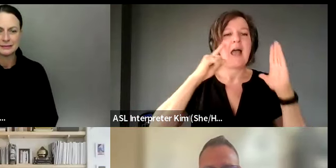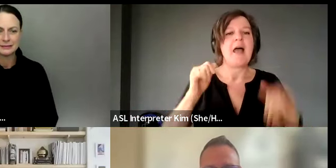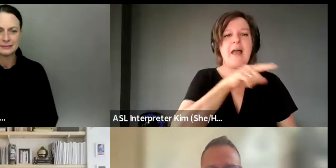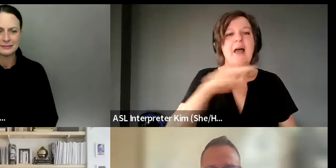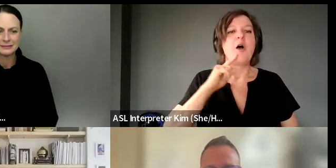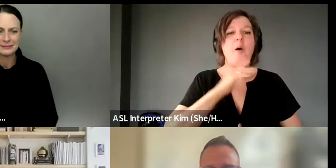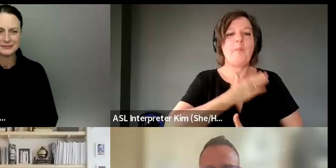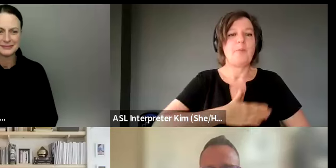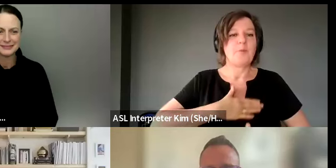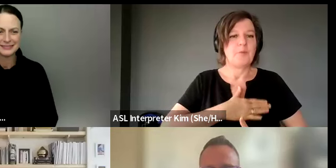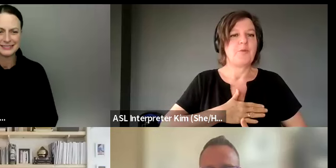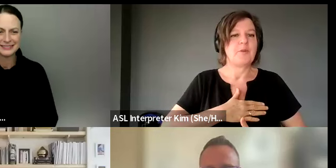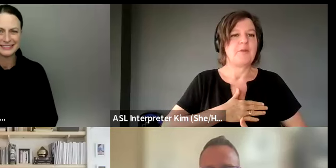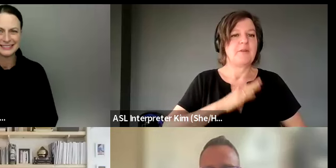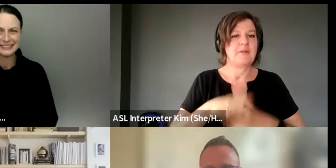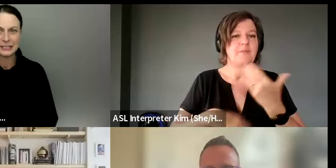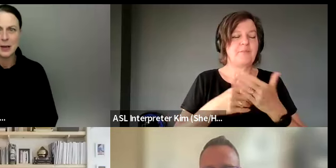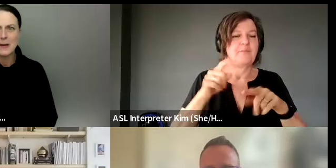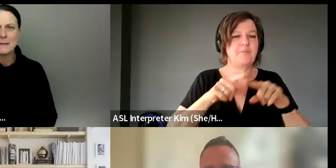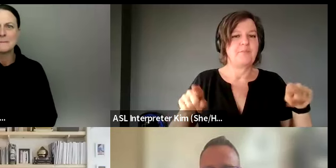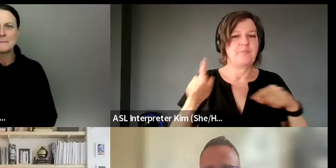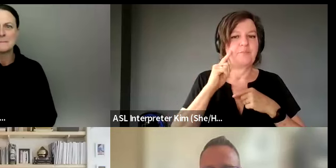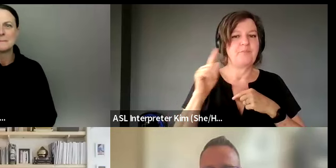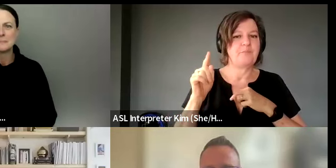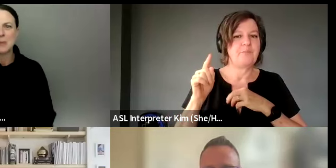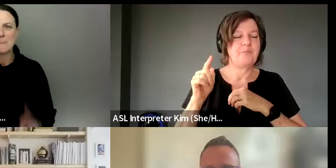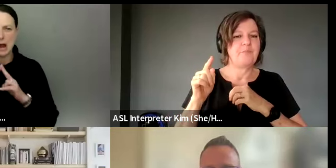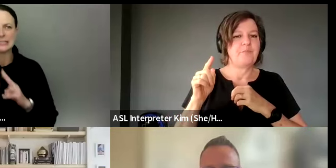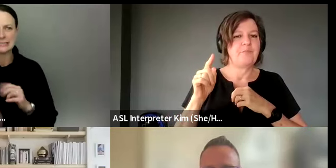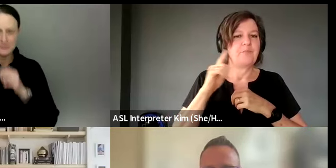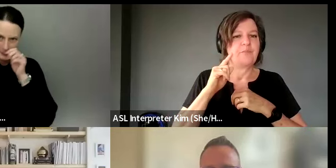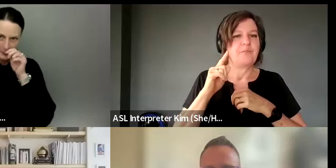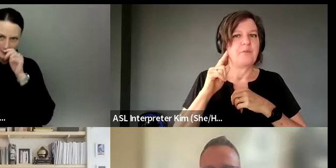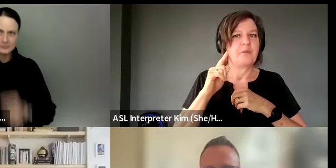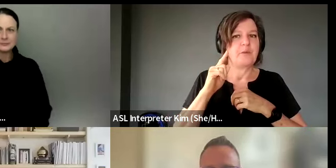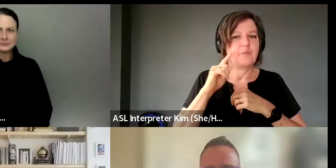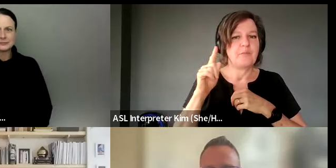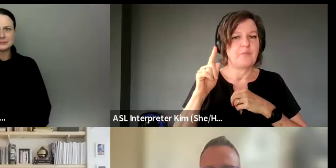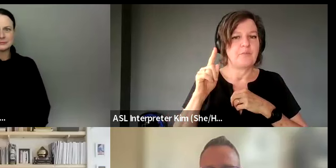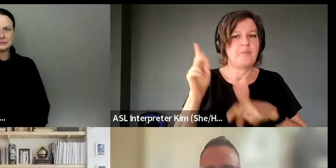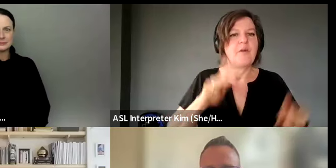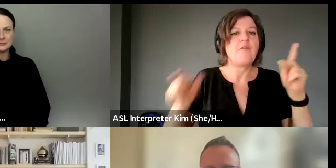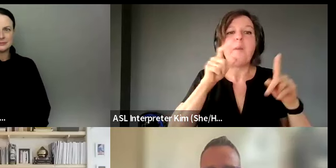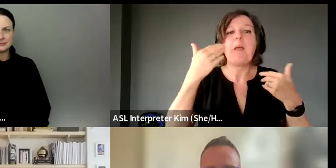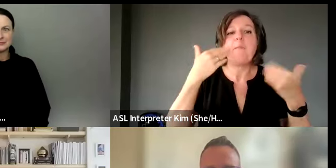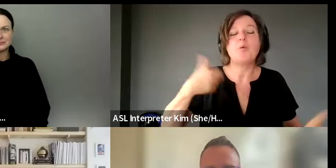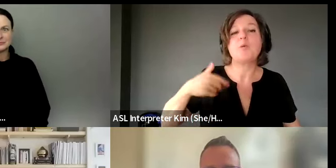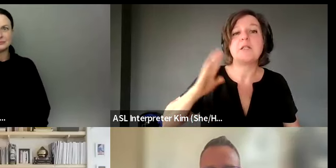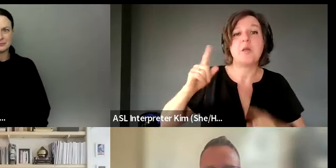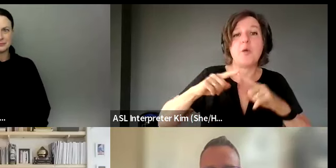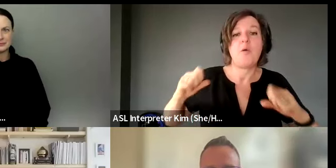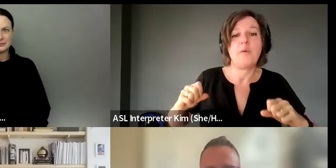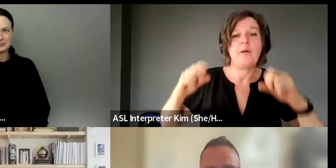enjoy this Paris for people who doesn't know I'm from Paris. I'm